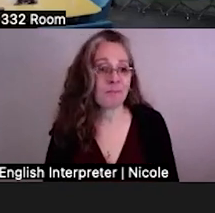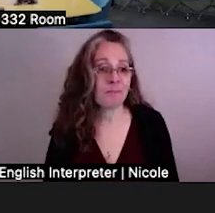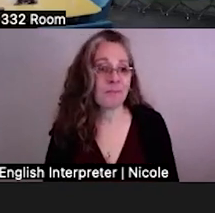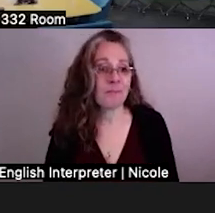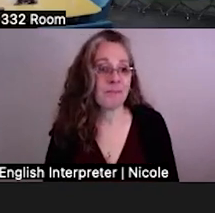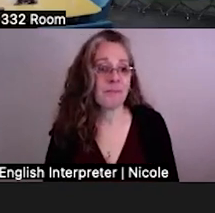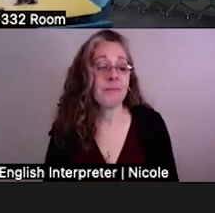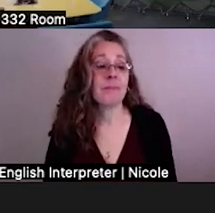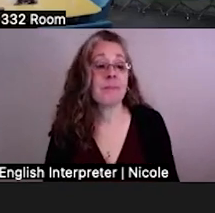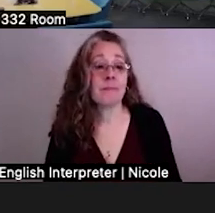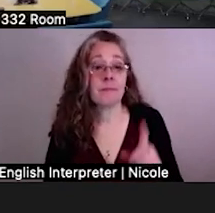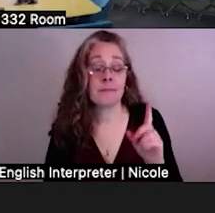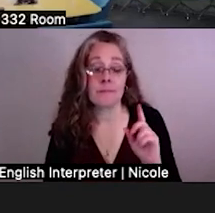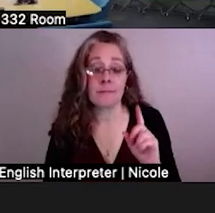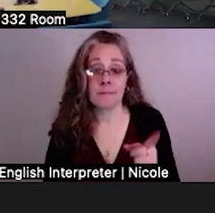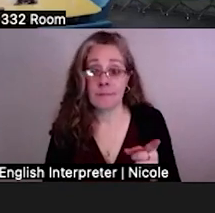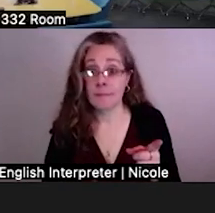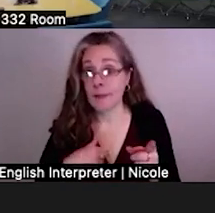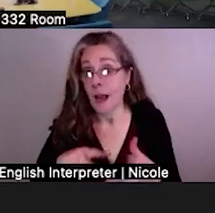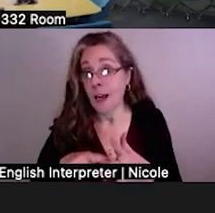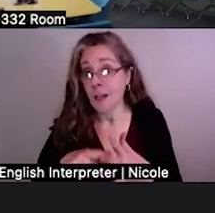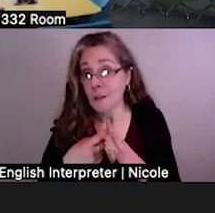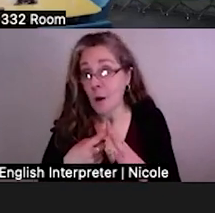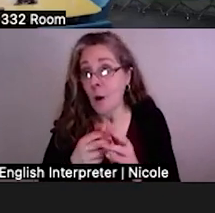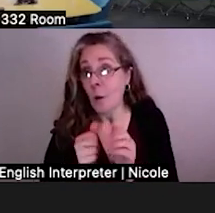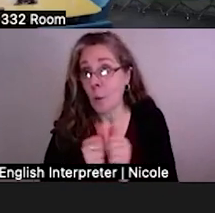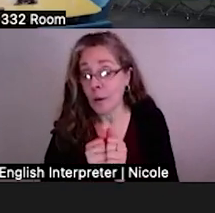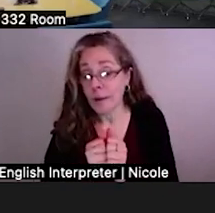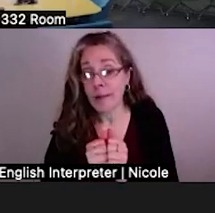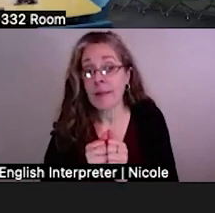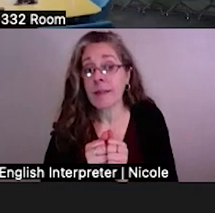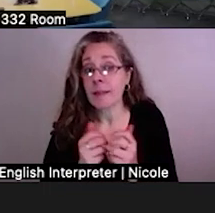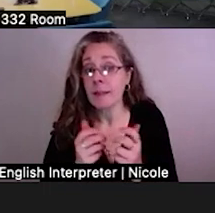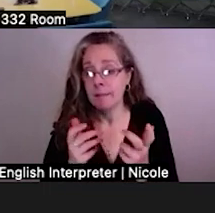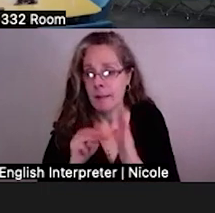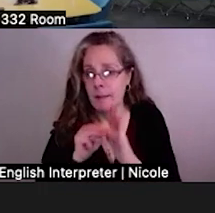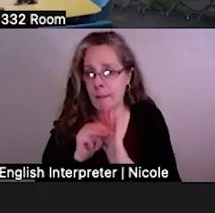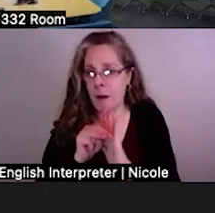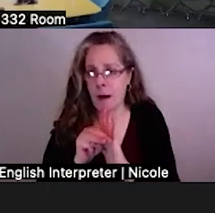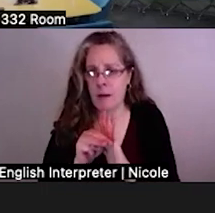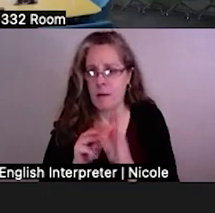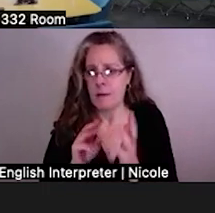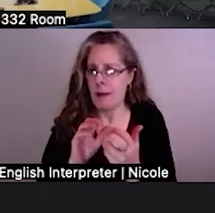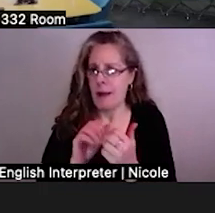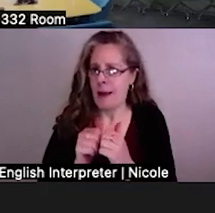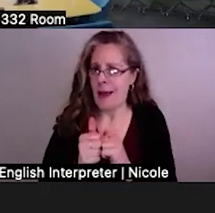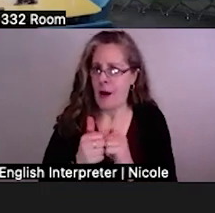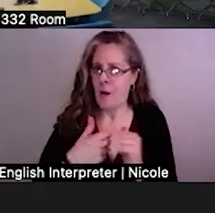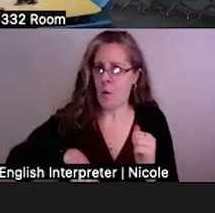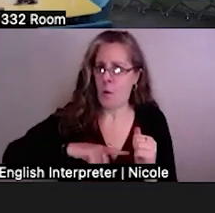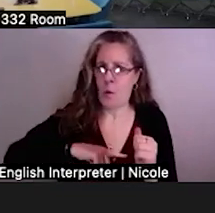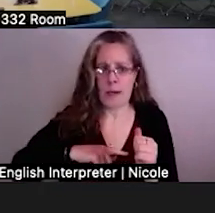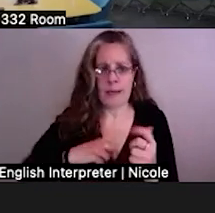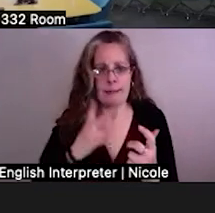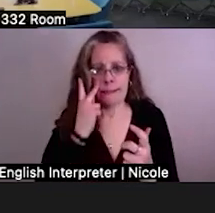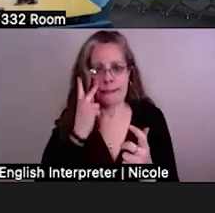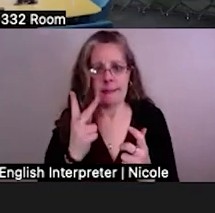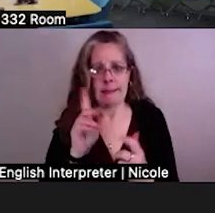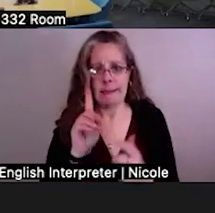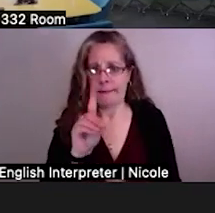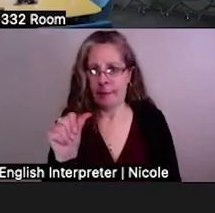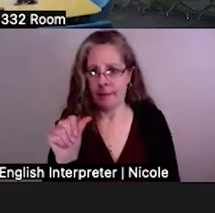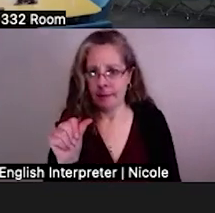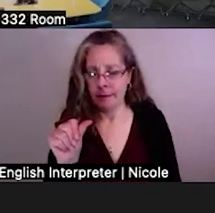by considering the model that we're using to look at disability, and the medical model is